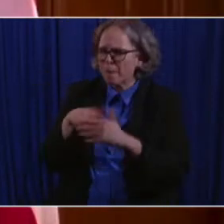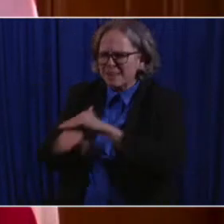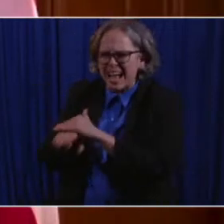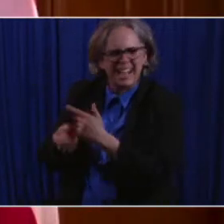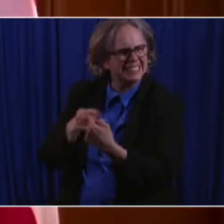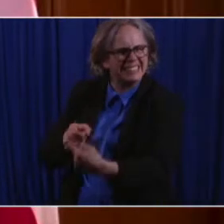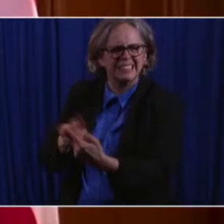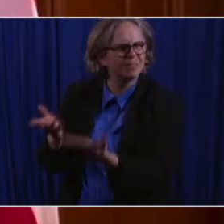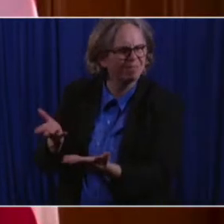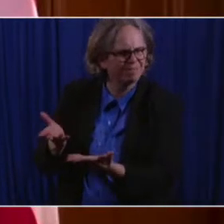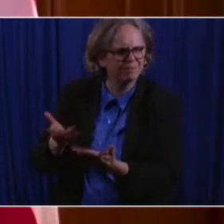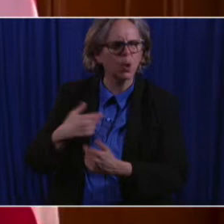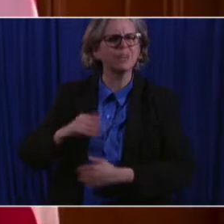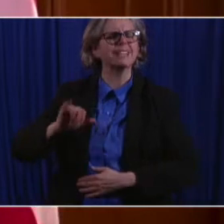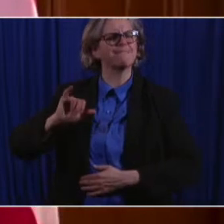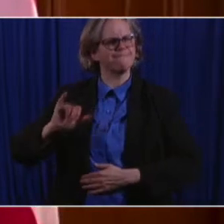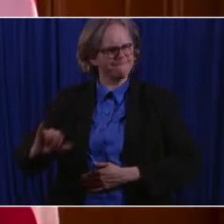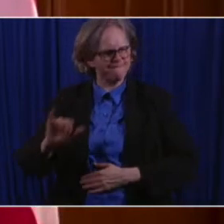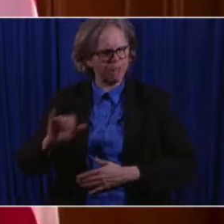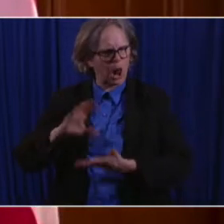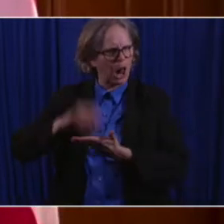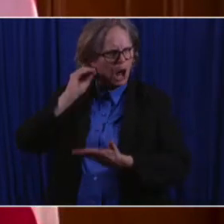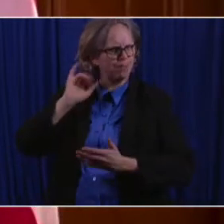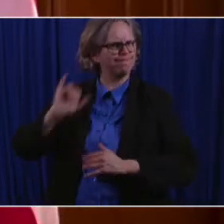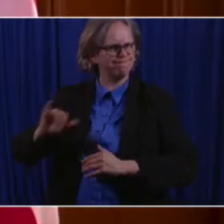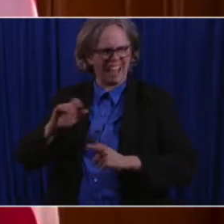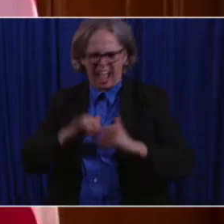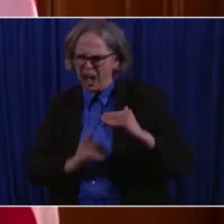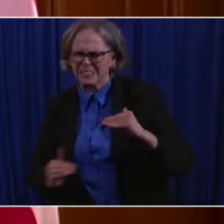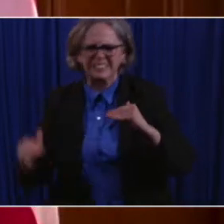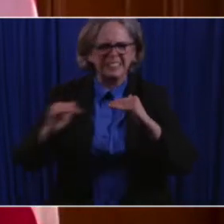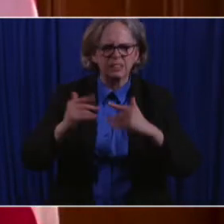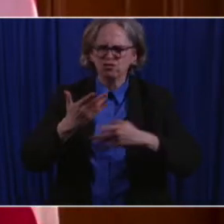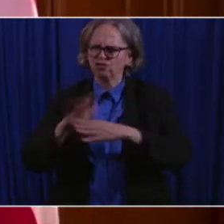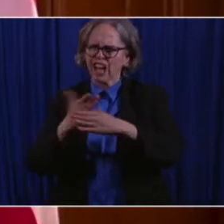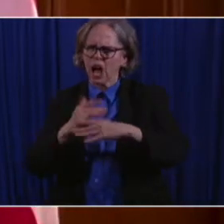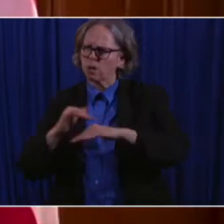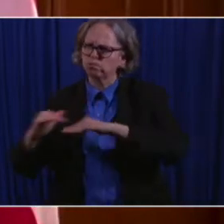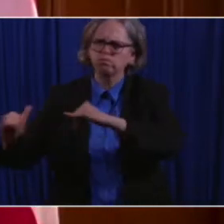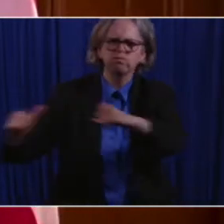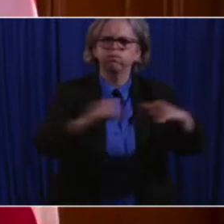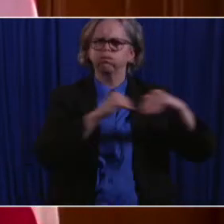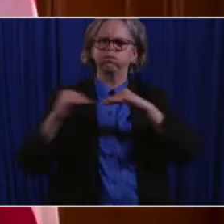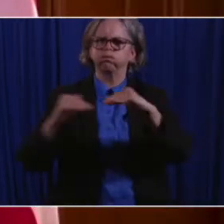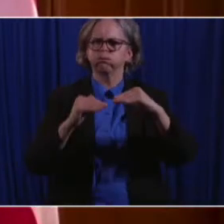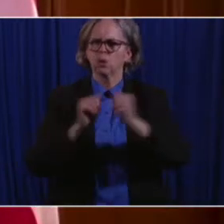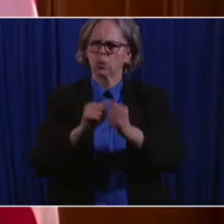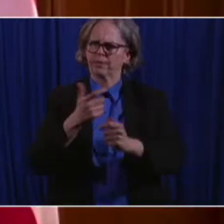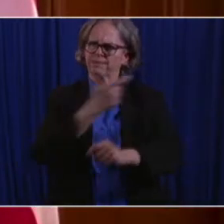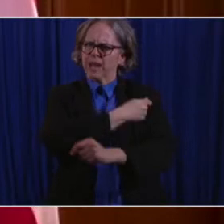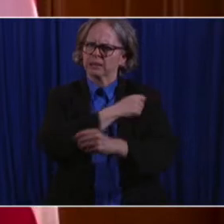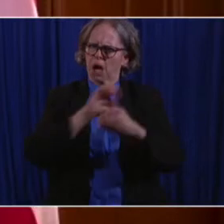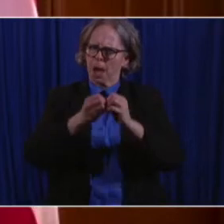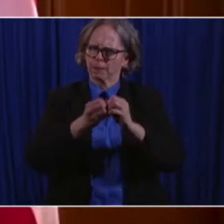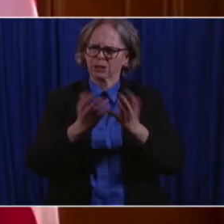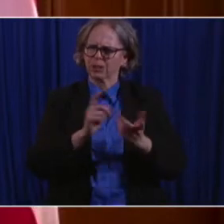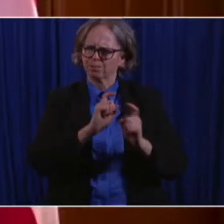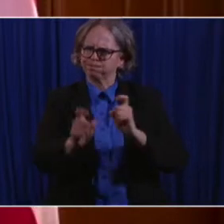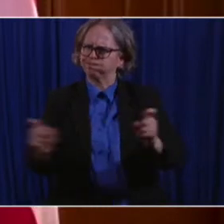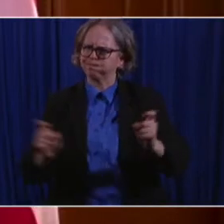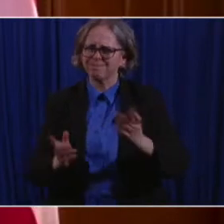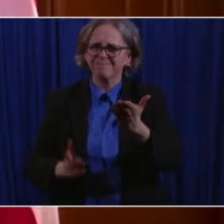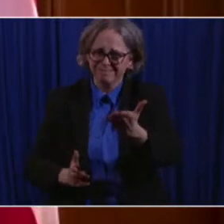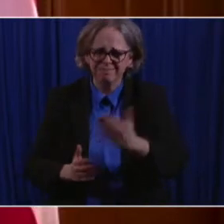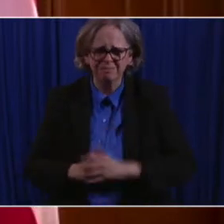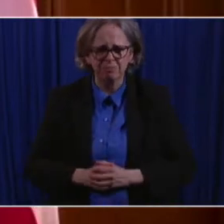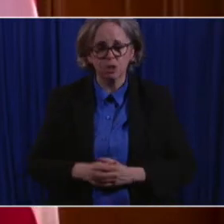we've allowed to happen and told them it was great, we've seen a chain drugstore, for example, that was not